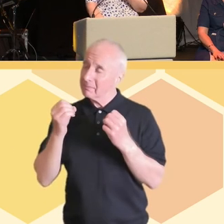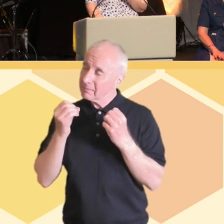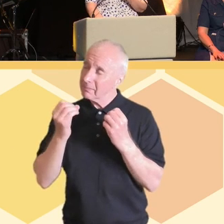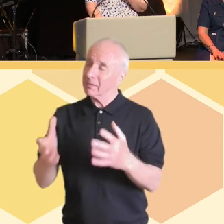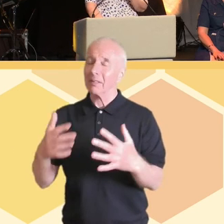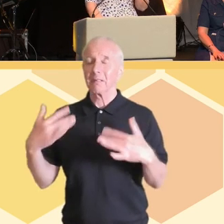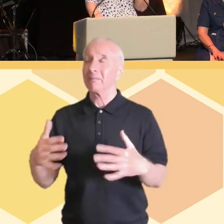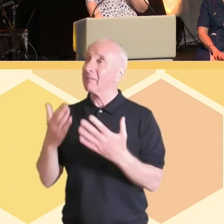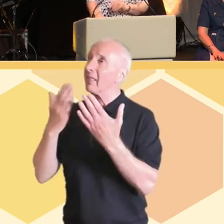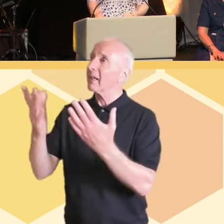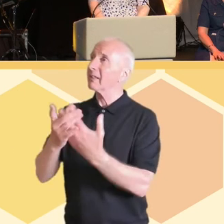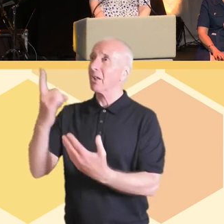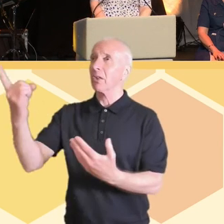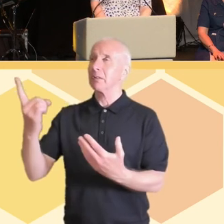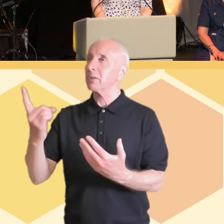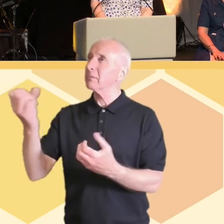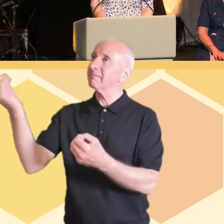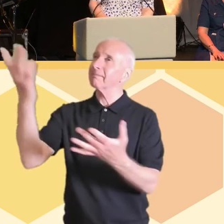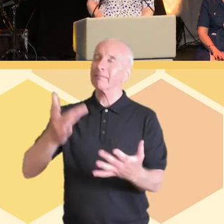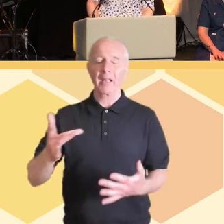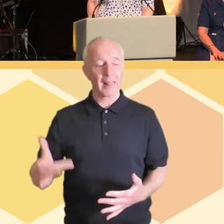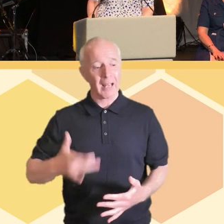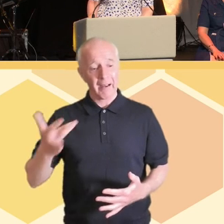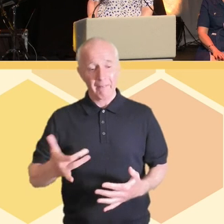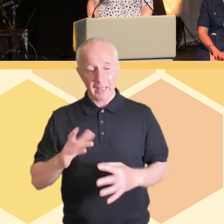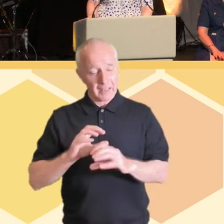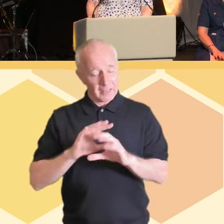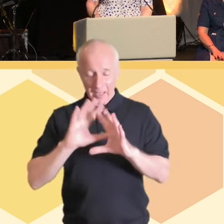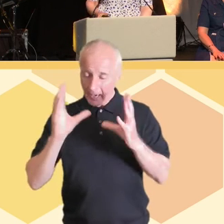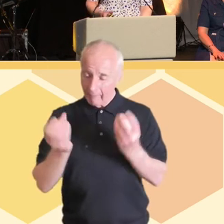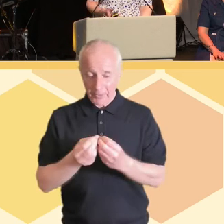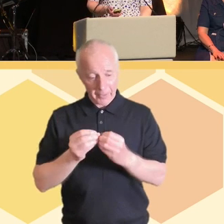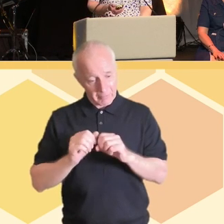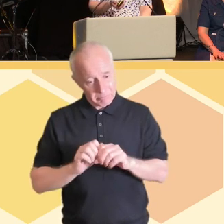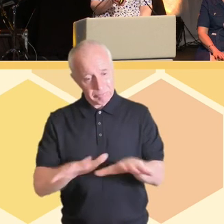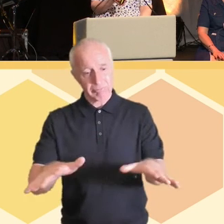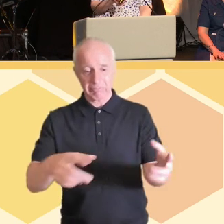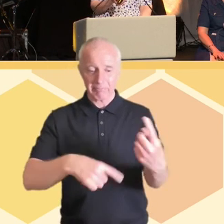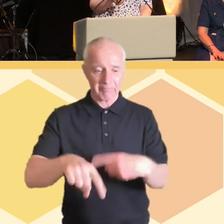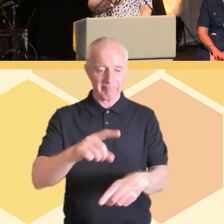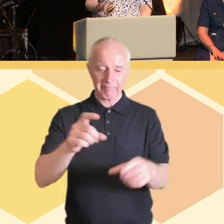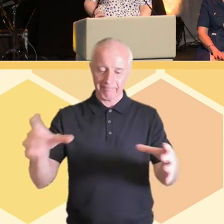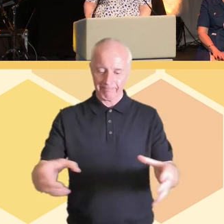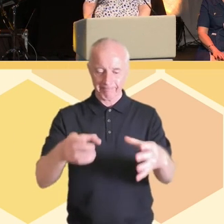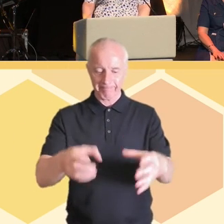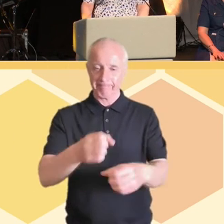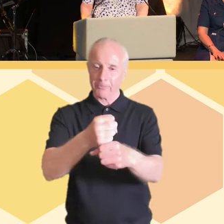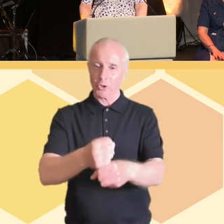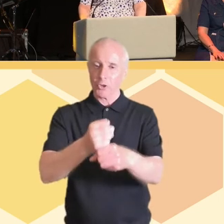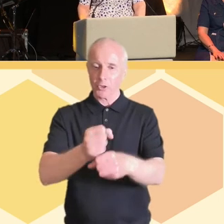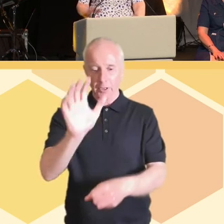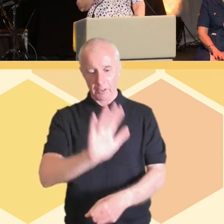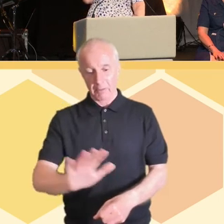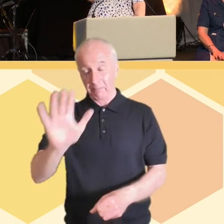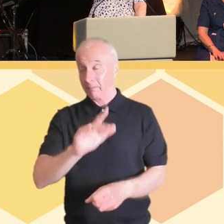the life and all the things that are going on in and through our churches. And connected with that, we want